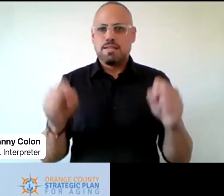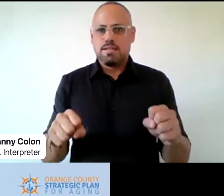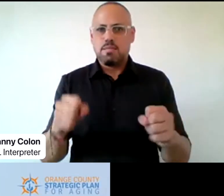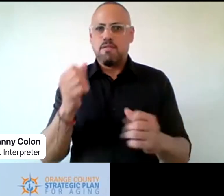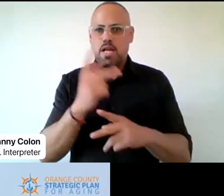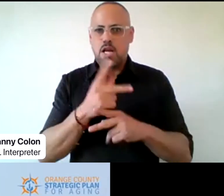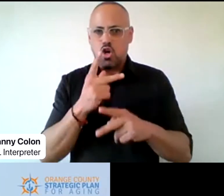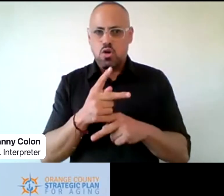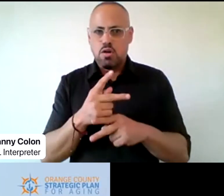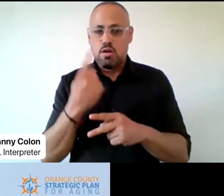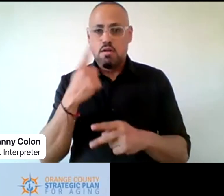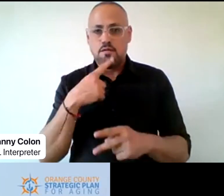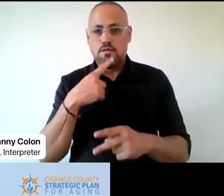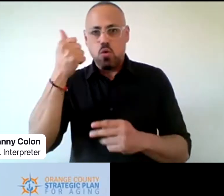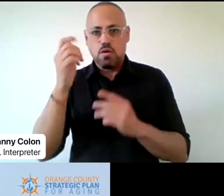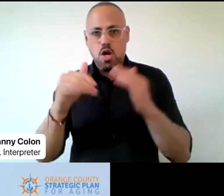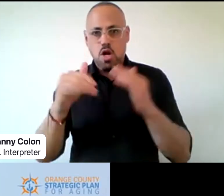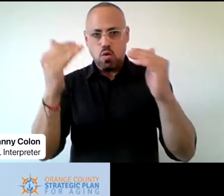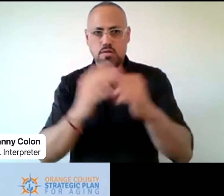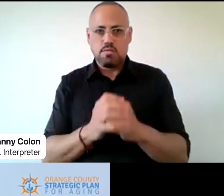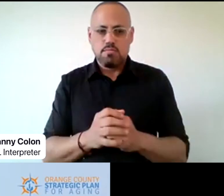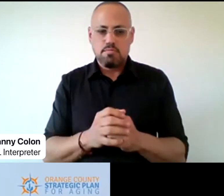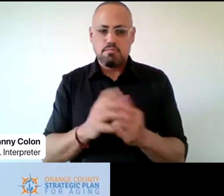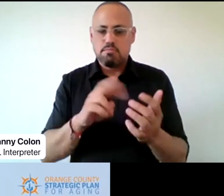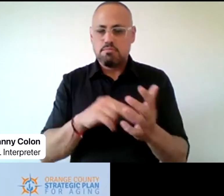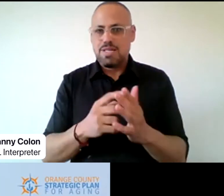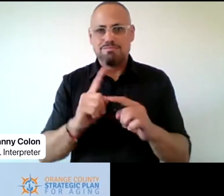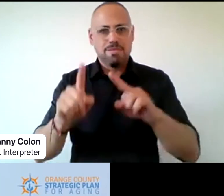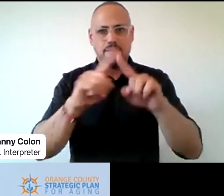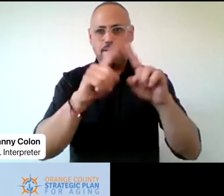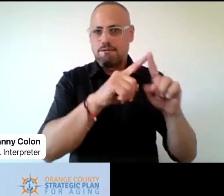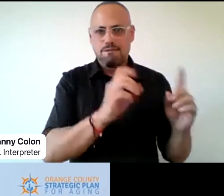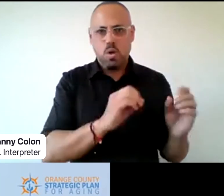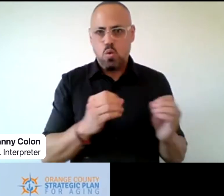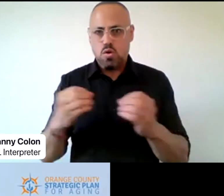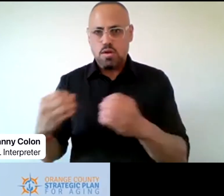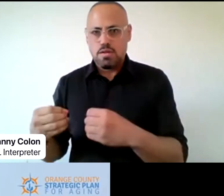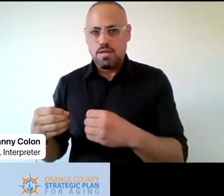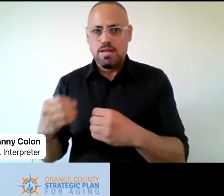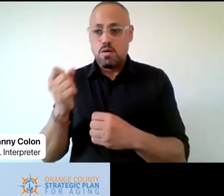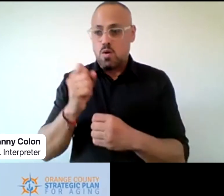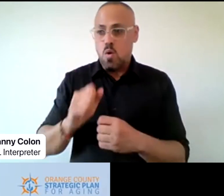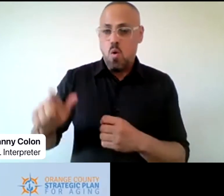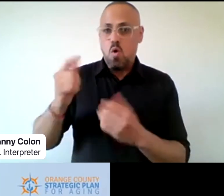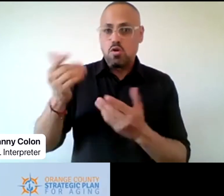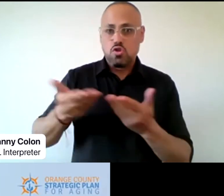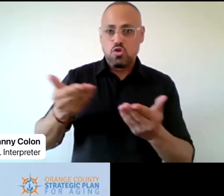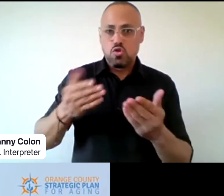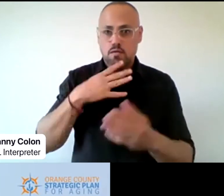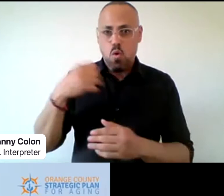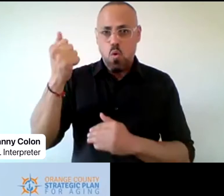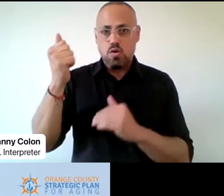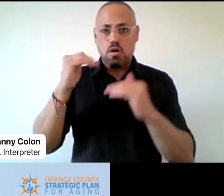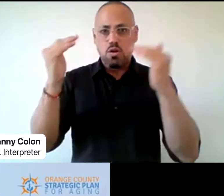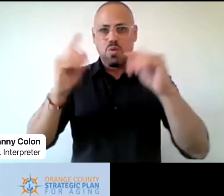care for older adults, in that a lot of different organizations all serve older adults in